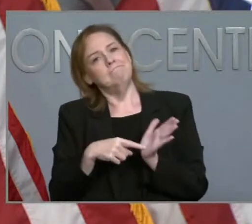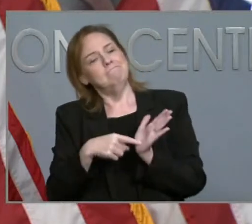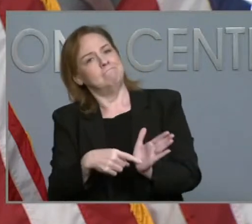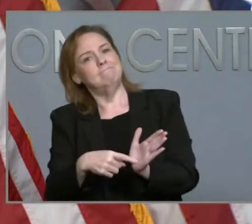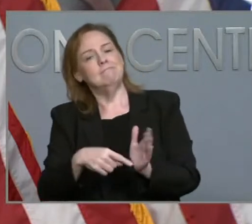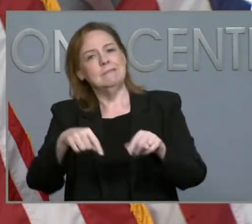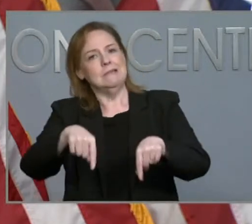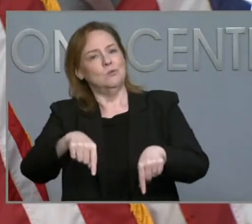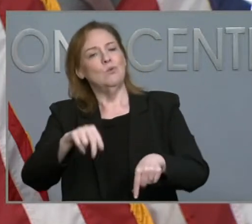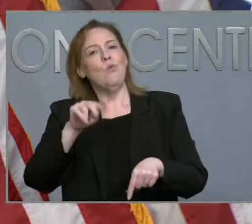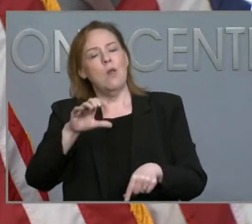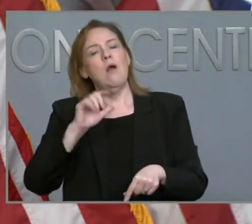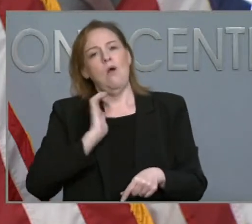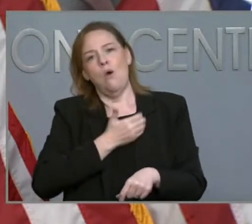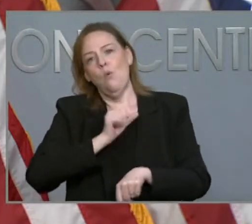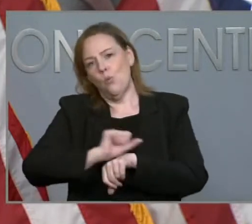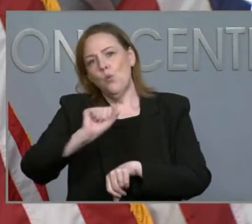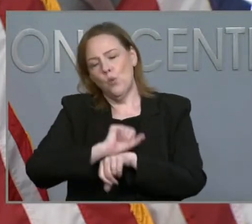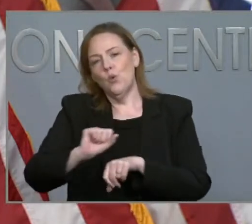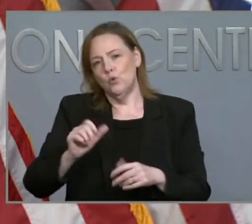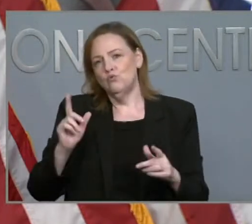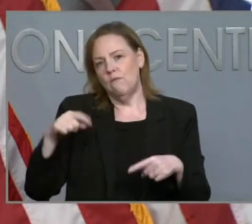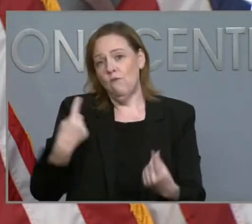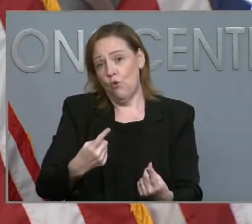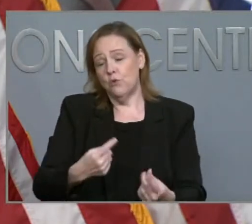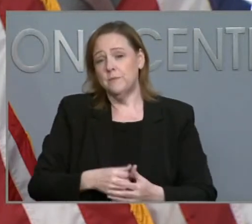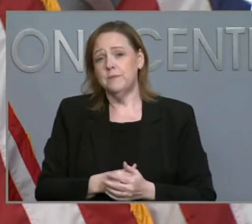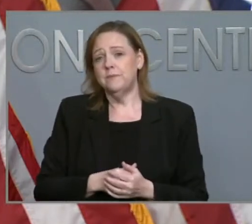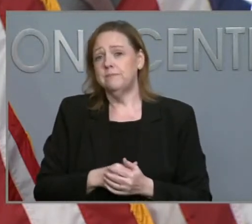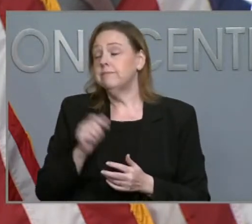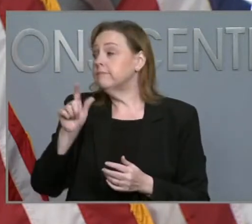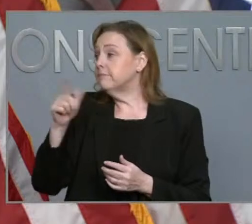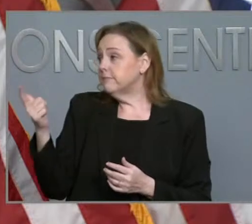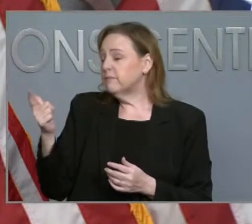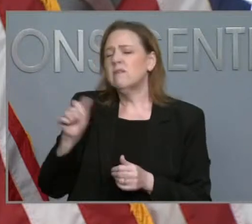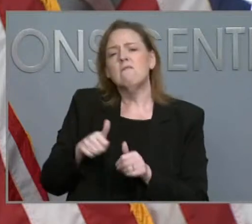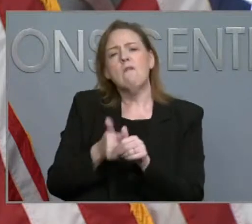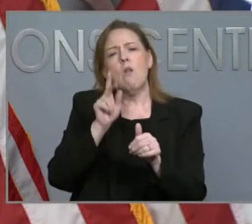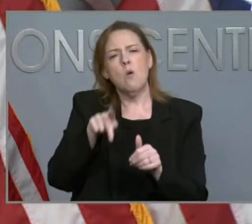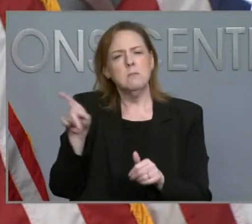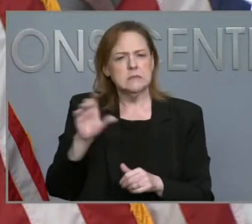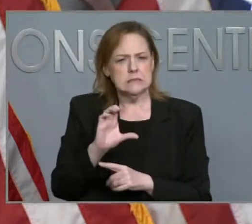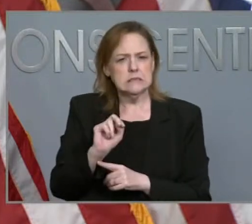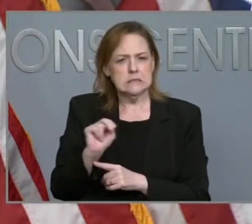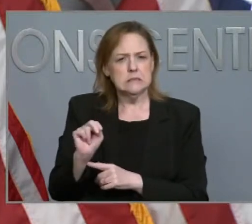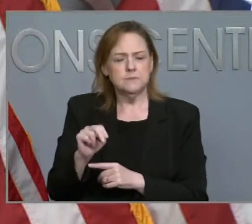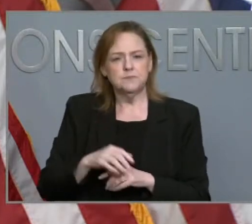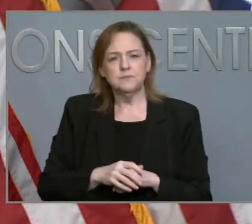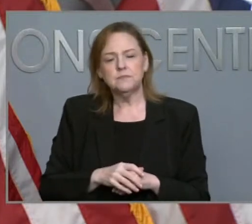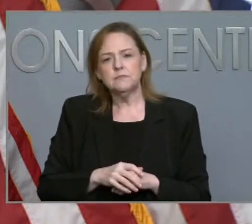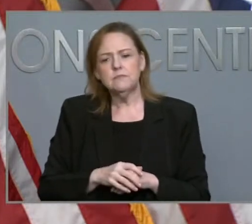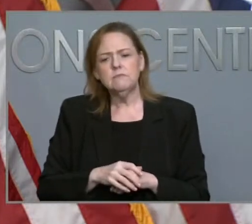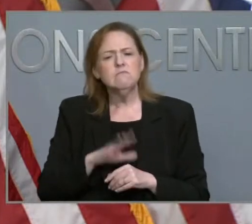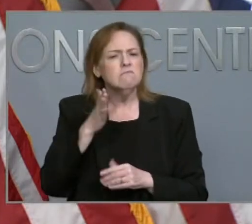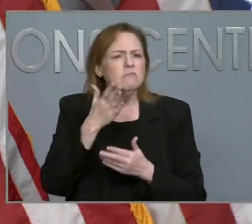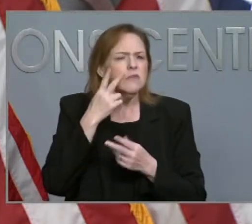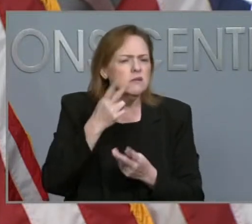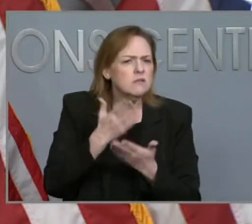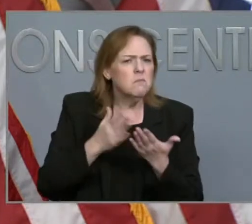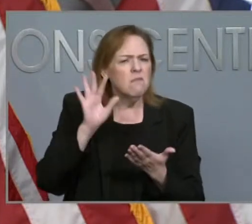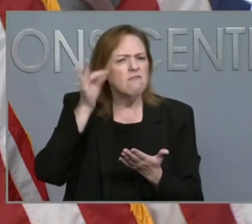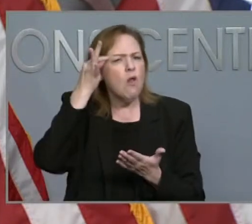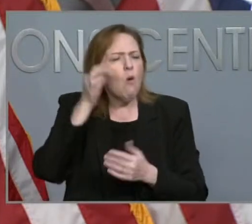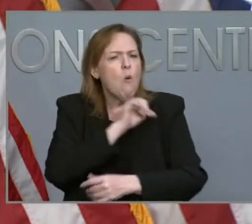to the efforts that we've put out there. One specific follow-up is that we've seen federal authorities in recent days put out